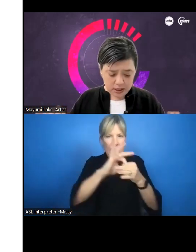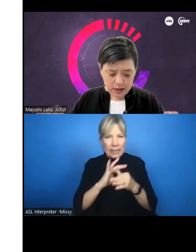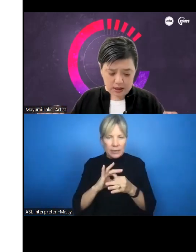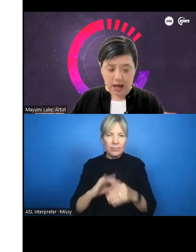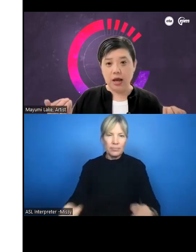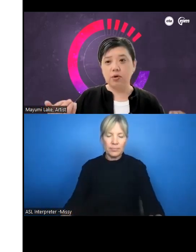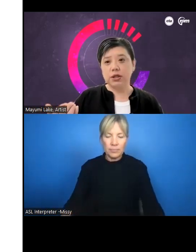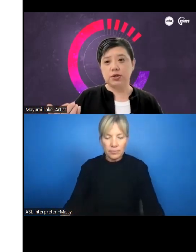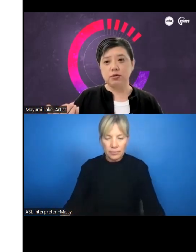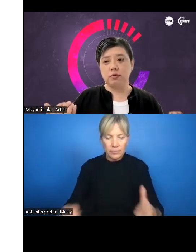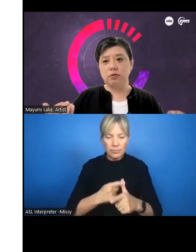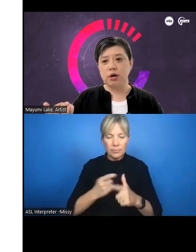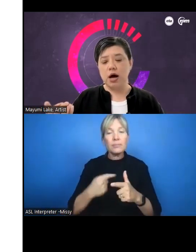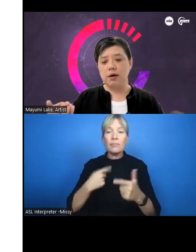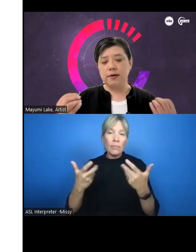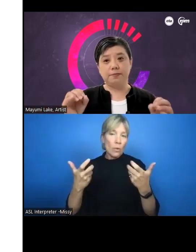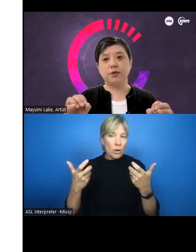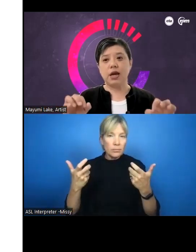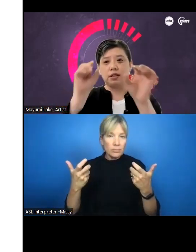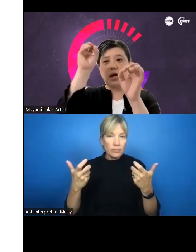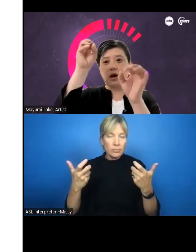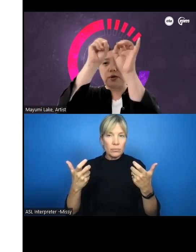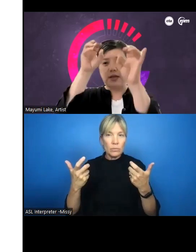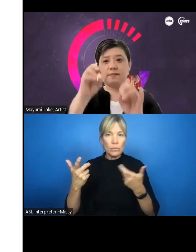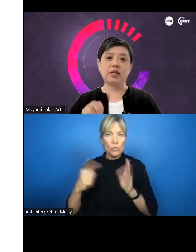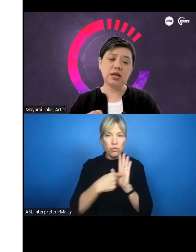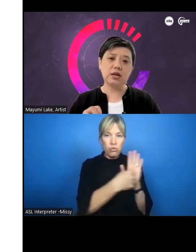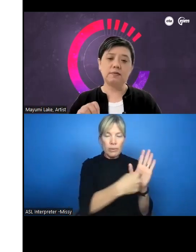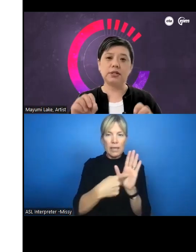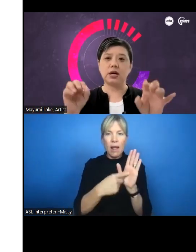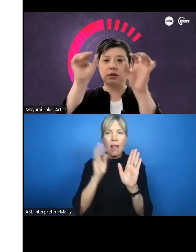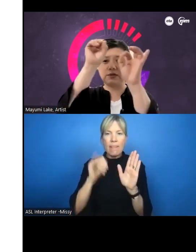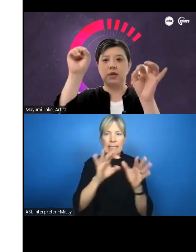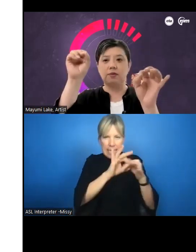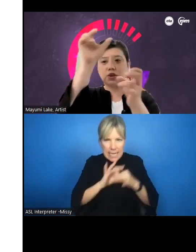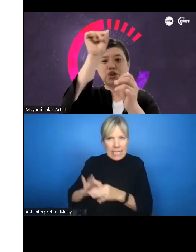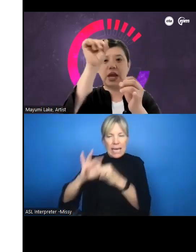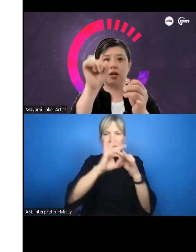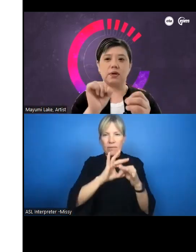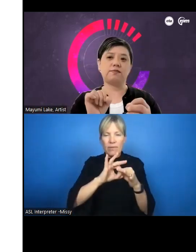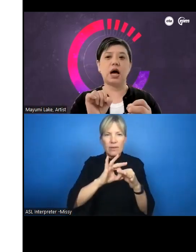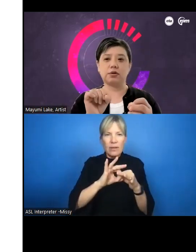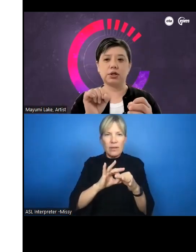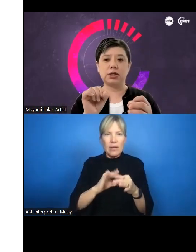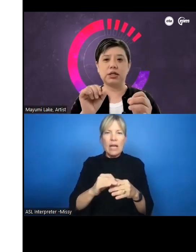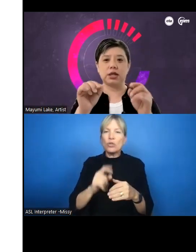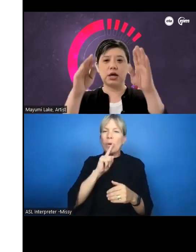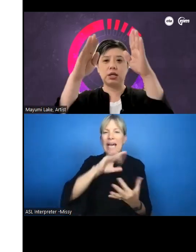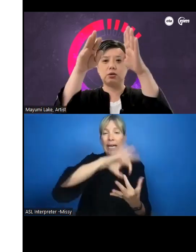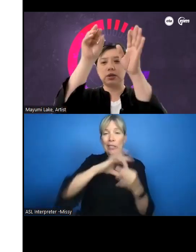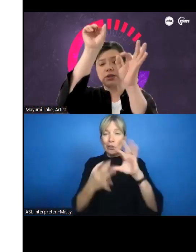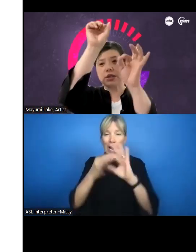And then I wanted to represent that connectivity with this flower. So chain of the flowers